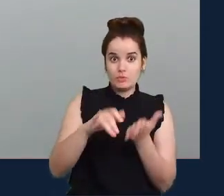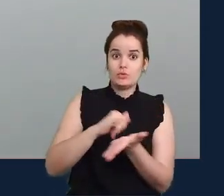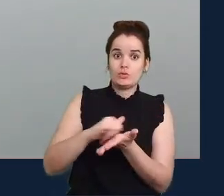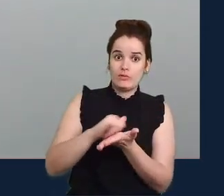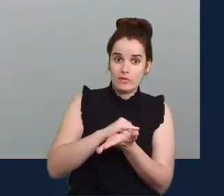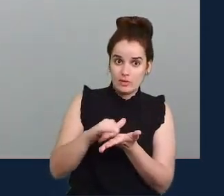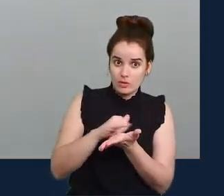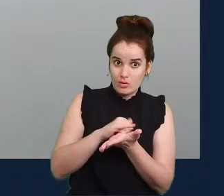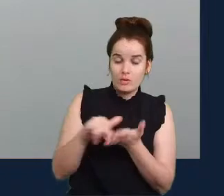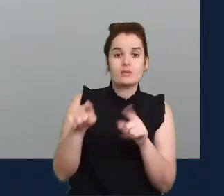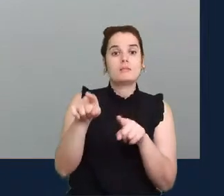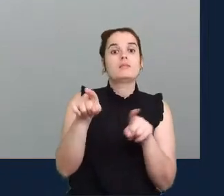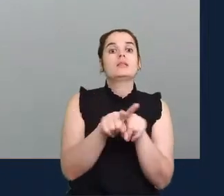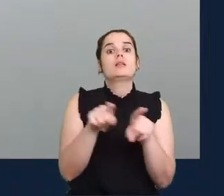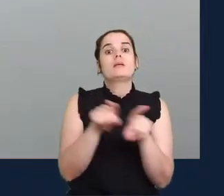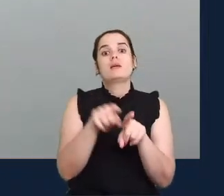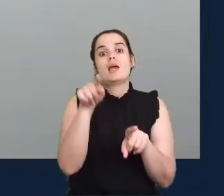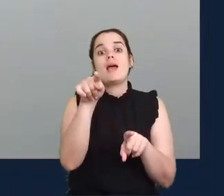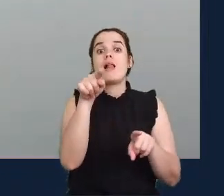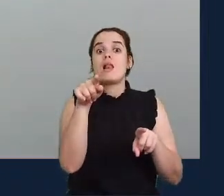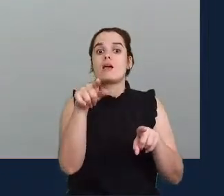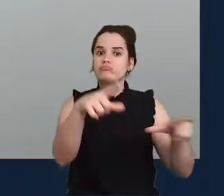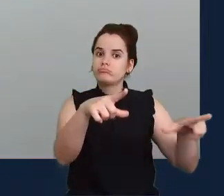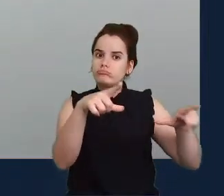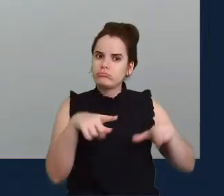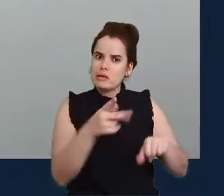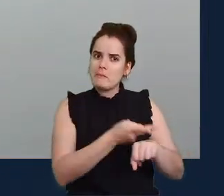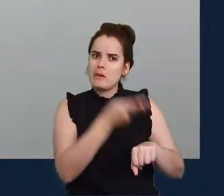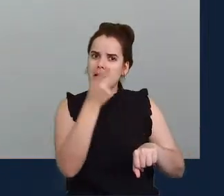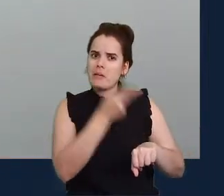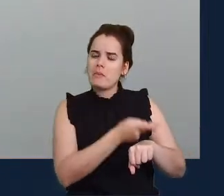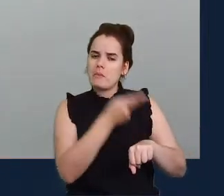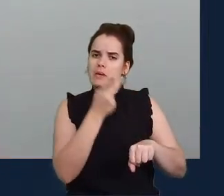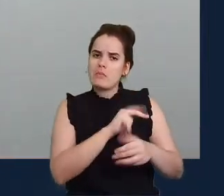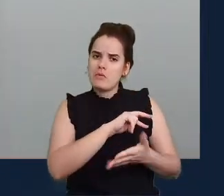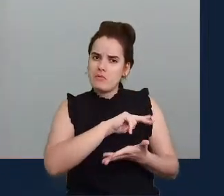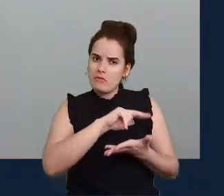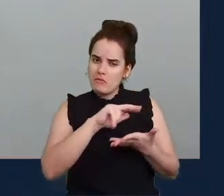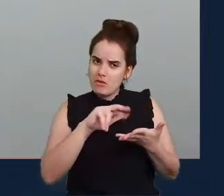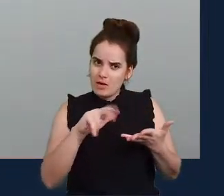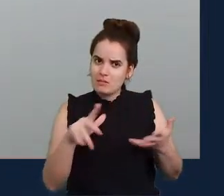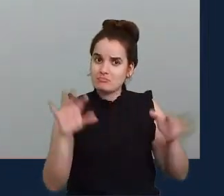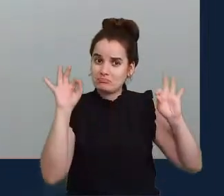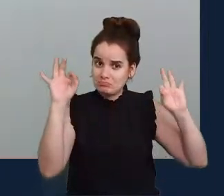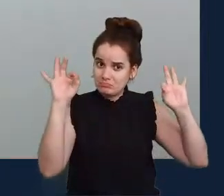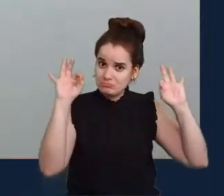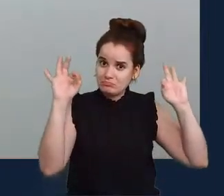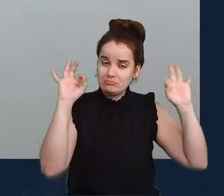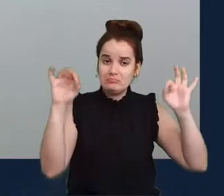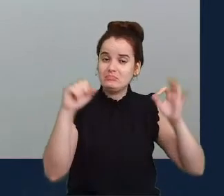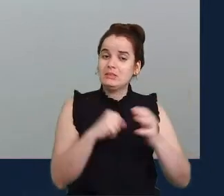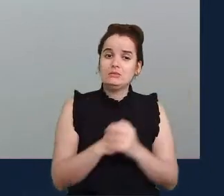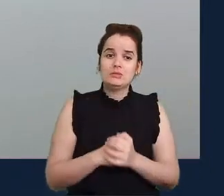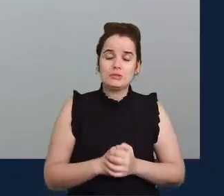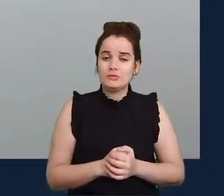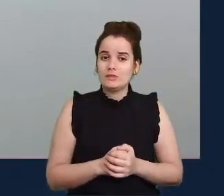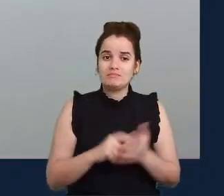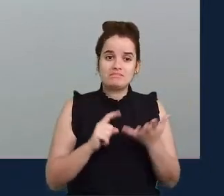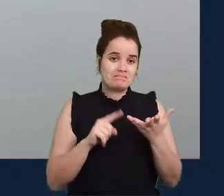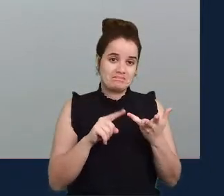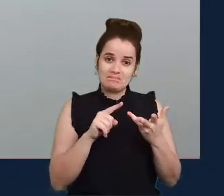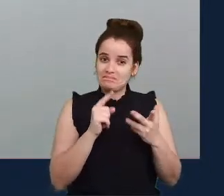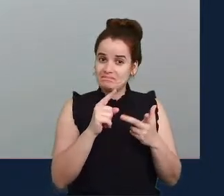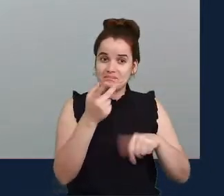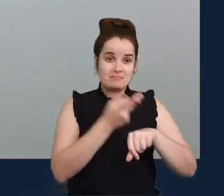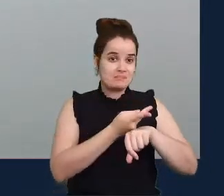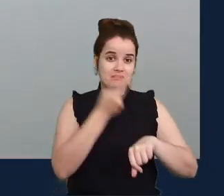University in New York, and her work was awarded internationally, including Online News Association Awards,